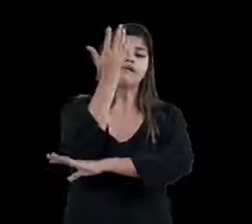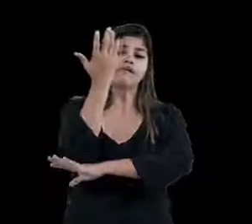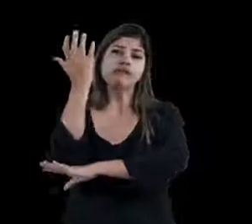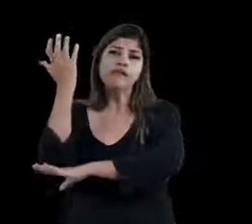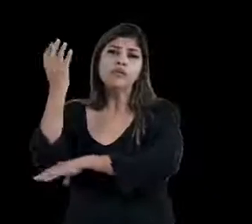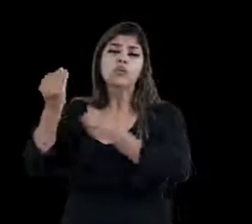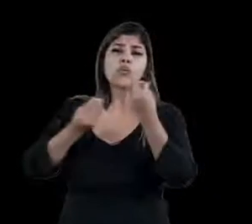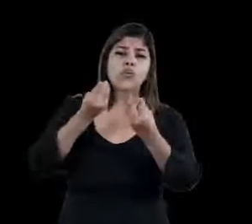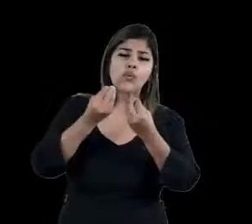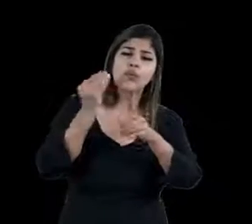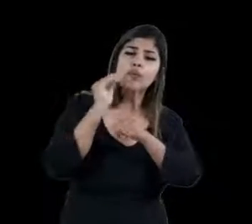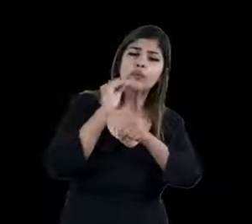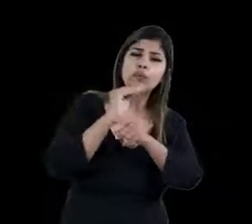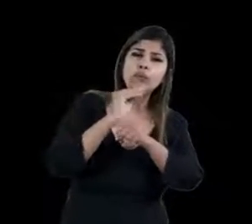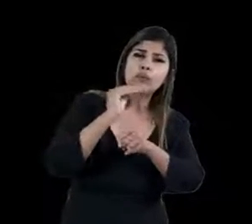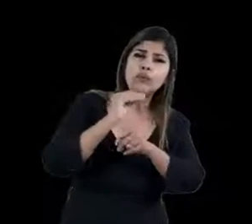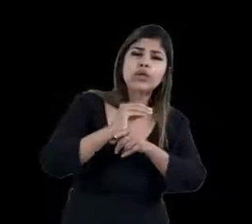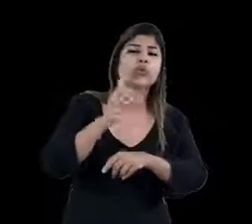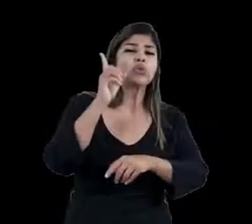plants, their care.